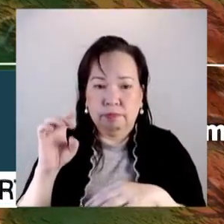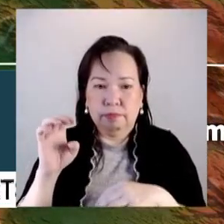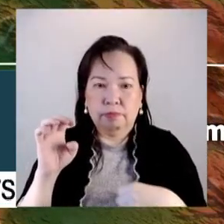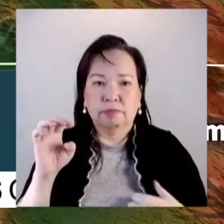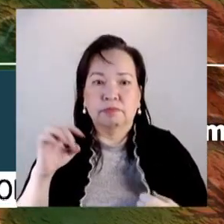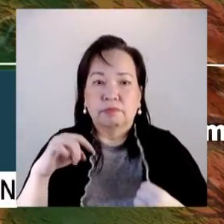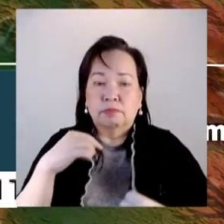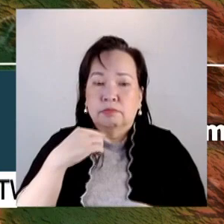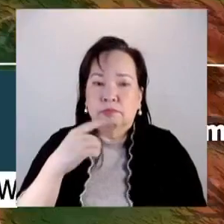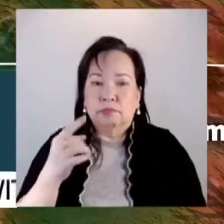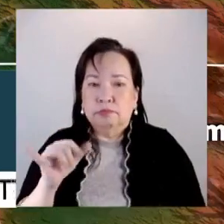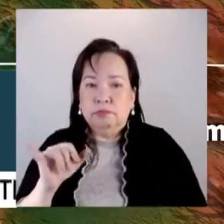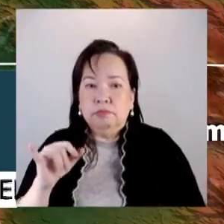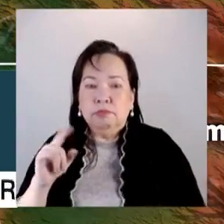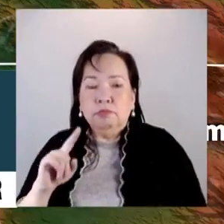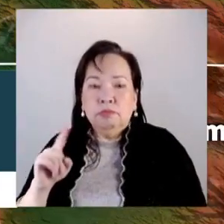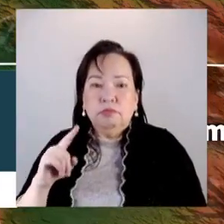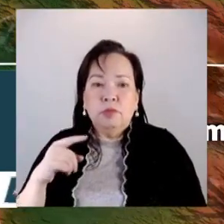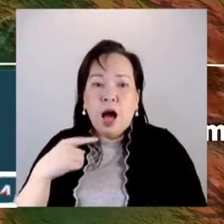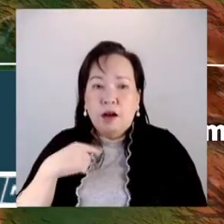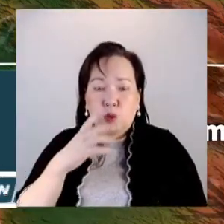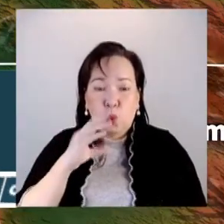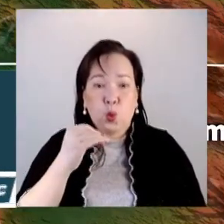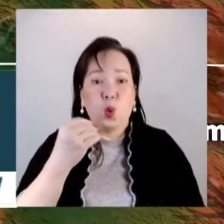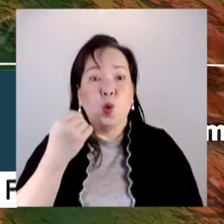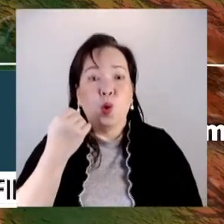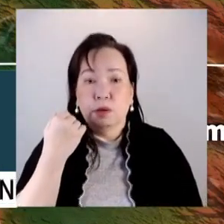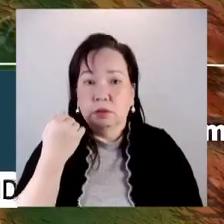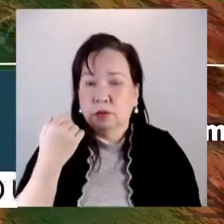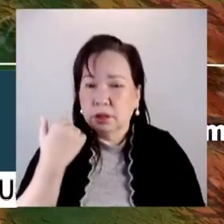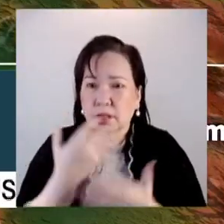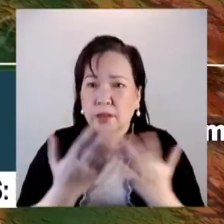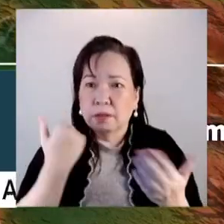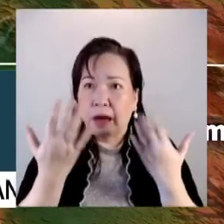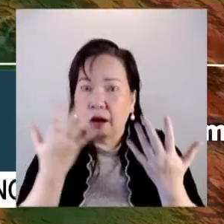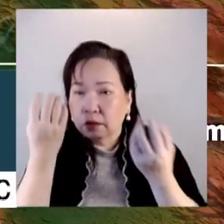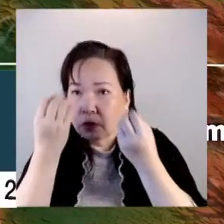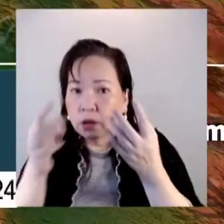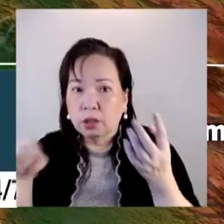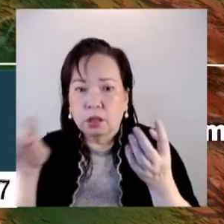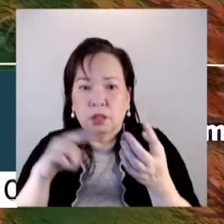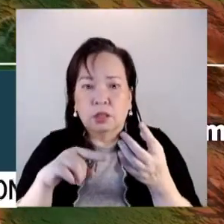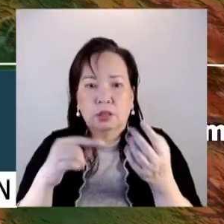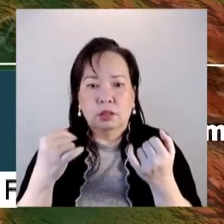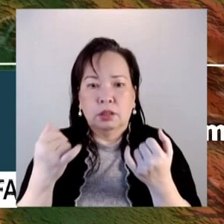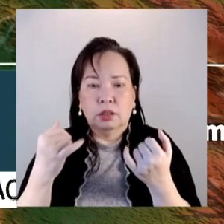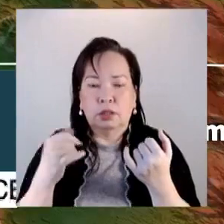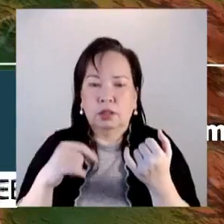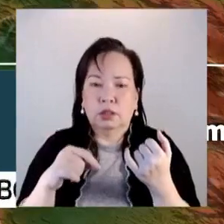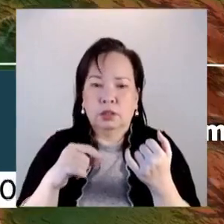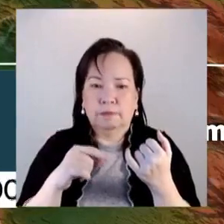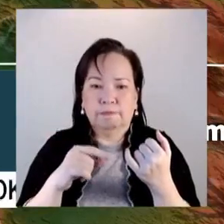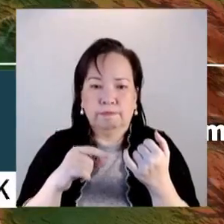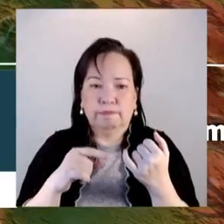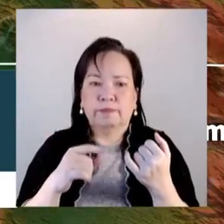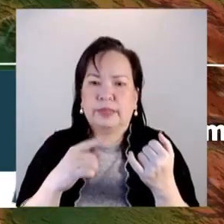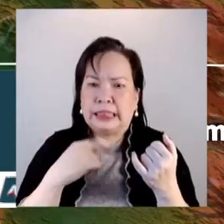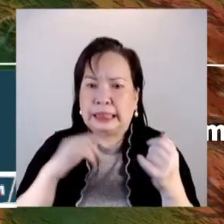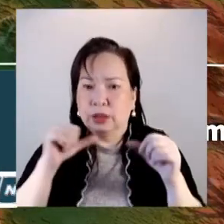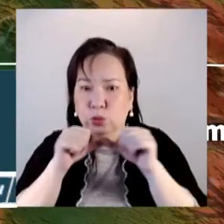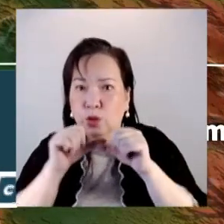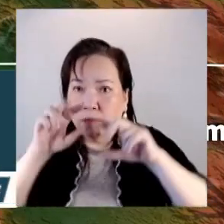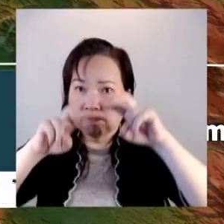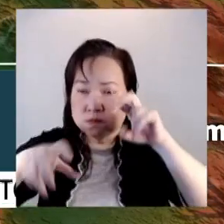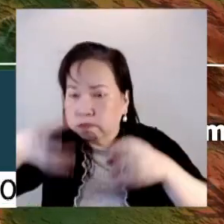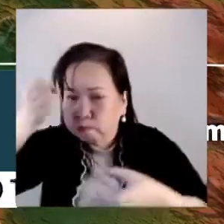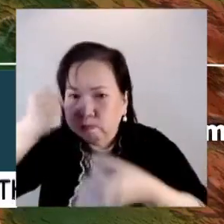particular community where there are fatalities and trapped residents. And as of now, rescue and retrieval operations are still ongoing.